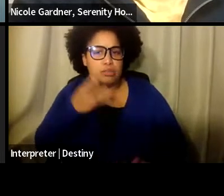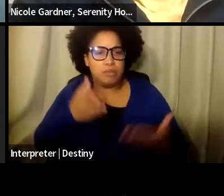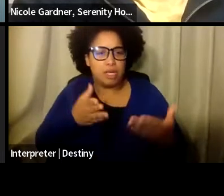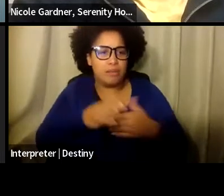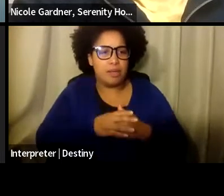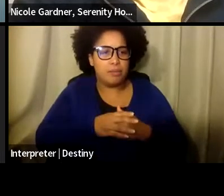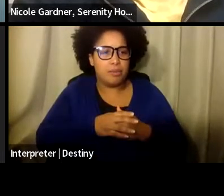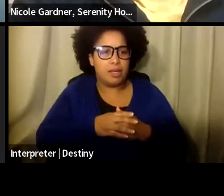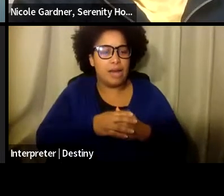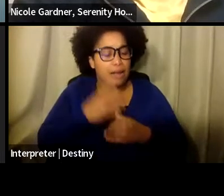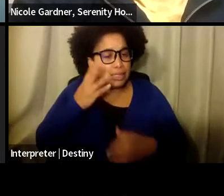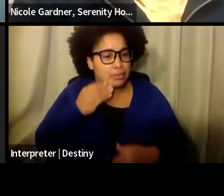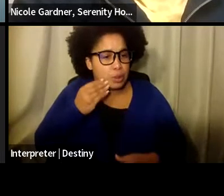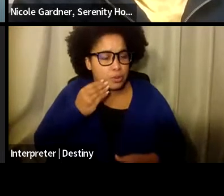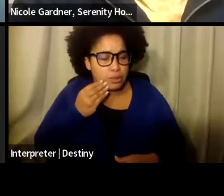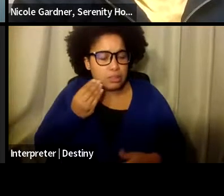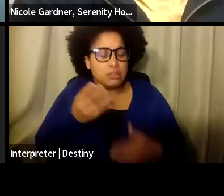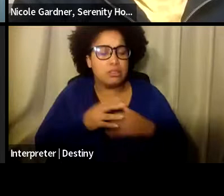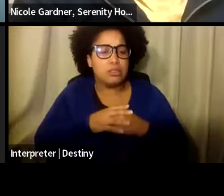I've encountered